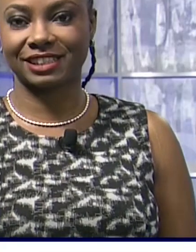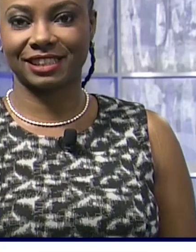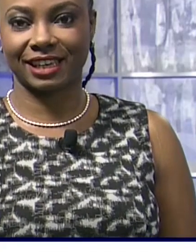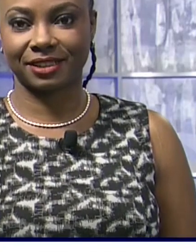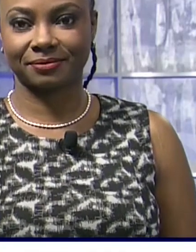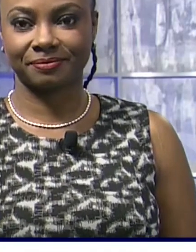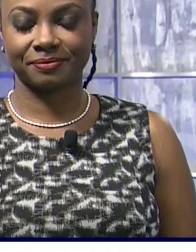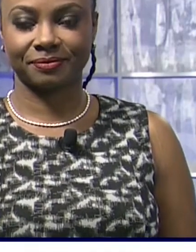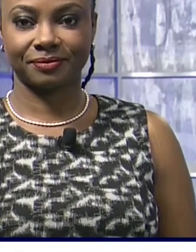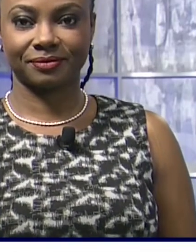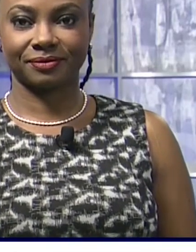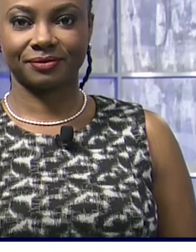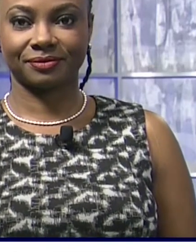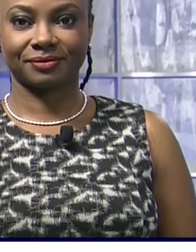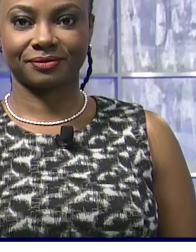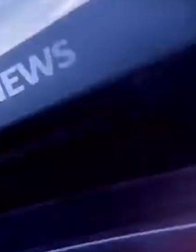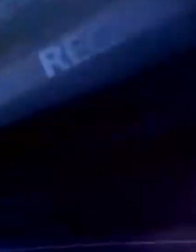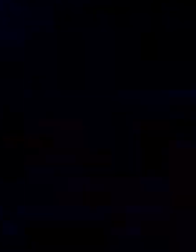Barbados race day.